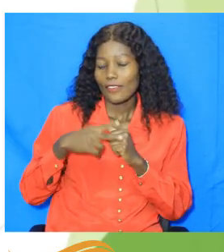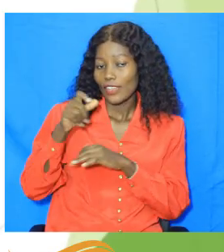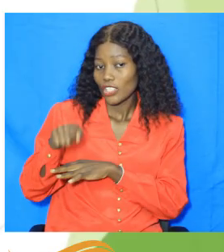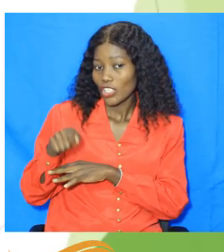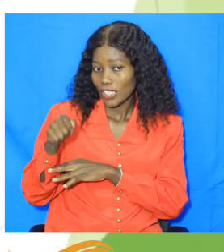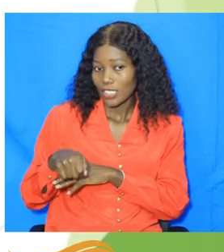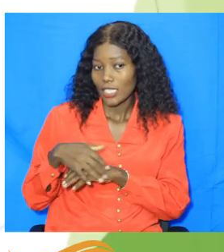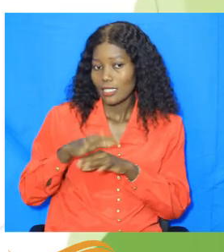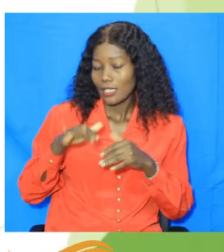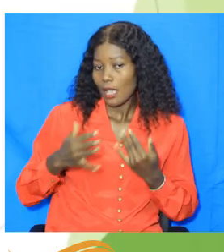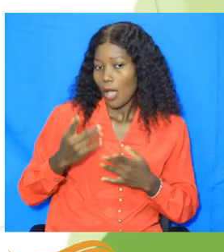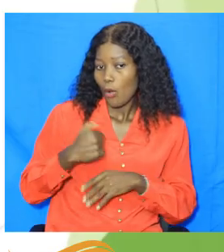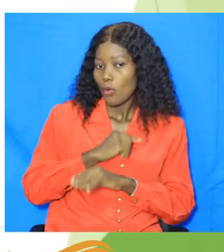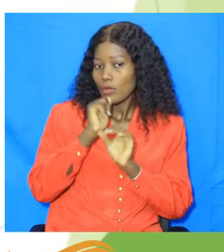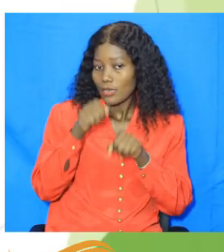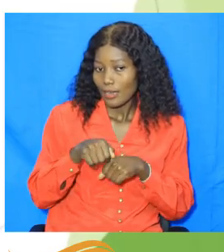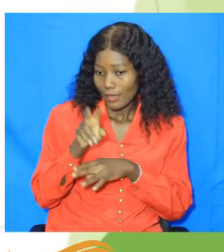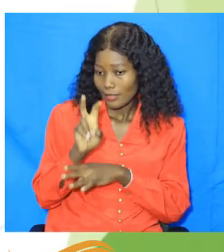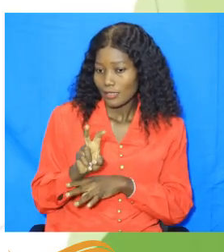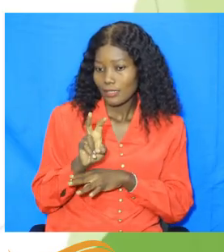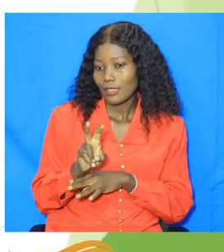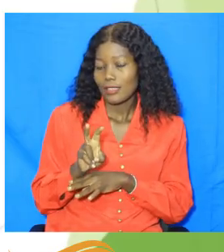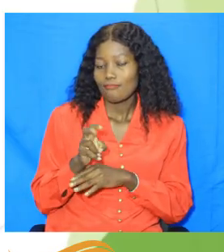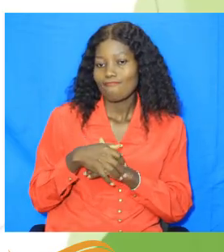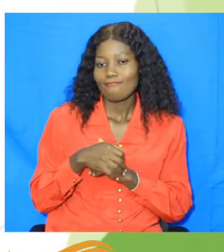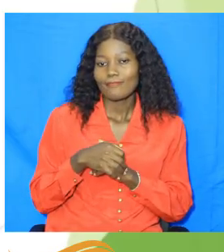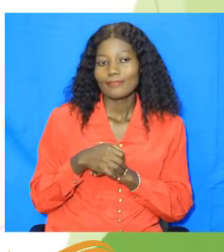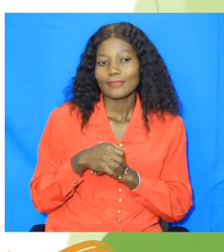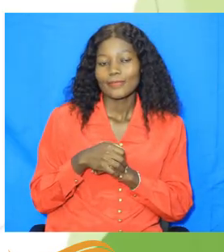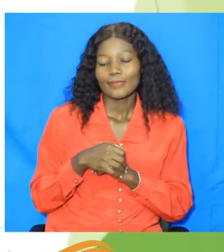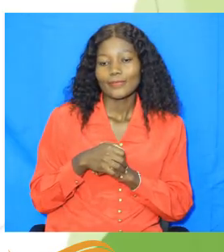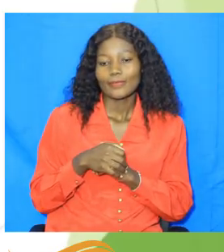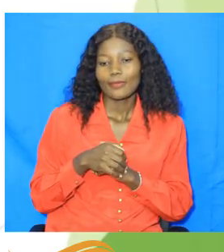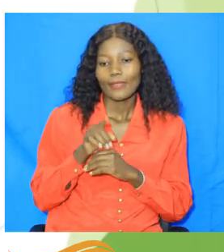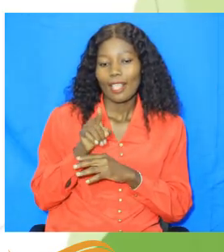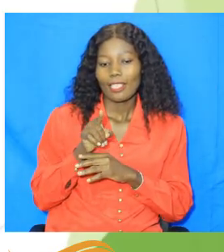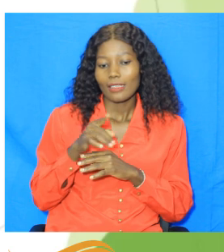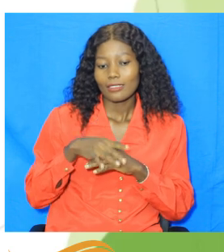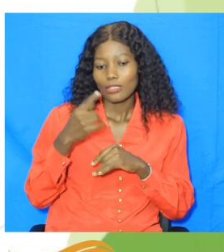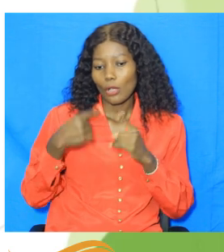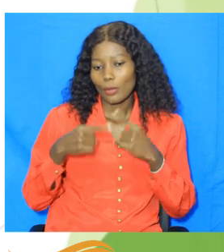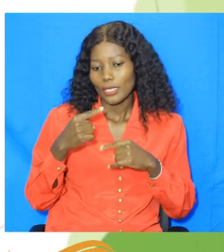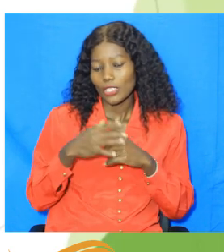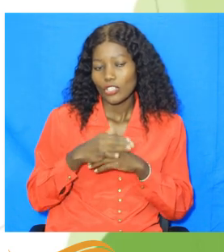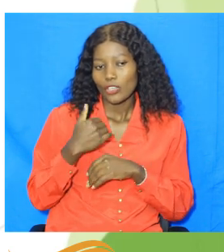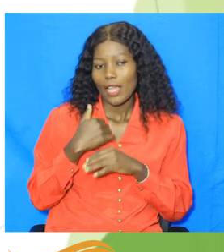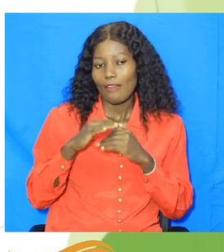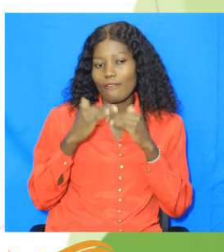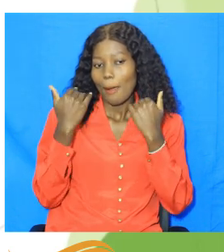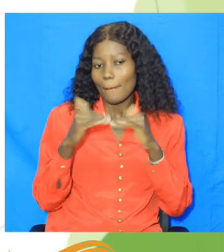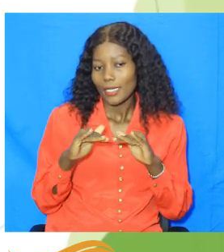7 judges. As we can see on this slide, this competition has a maximum